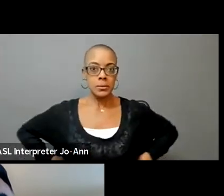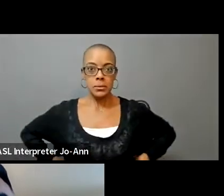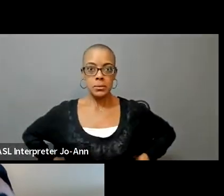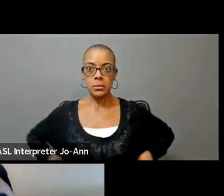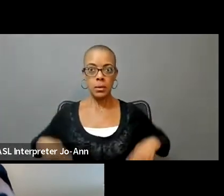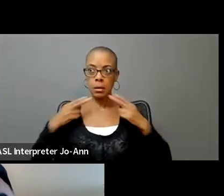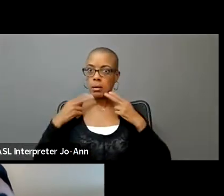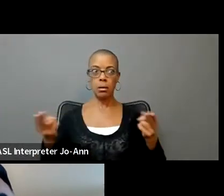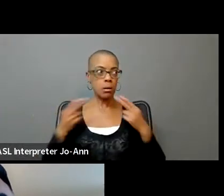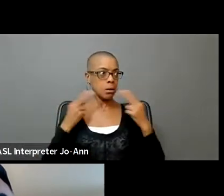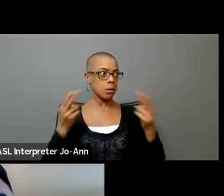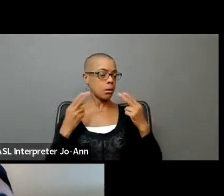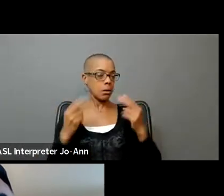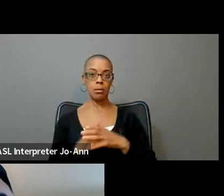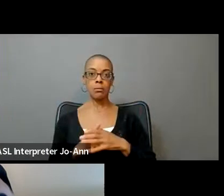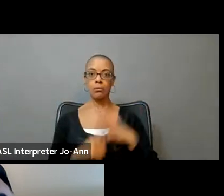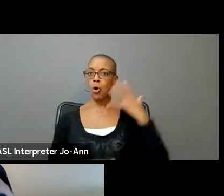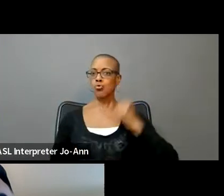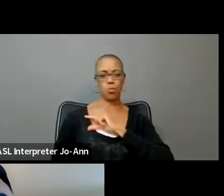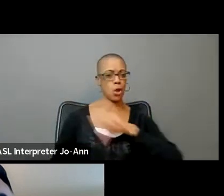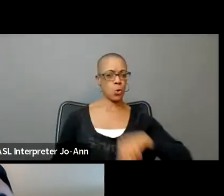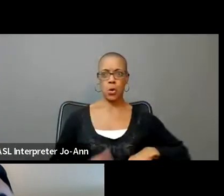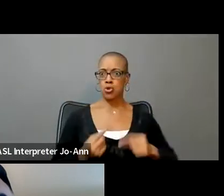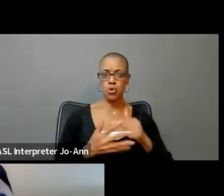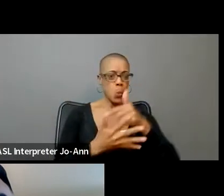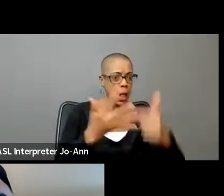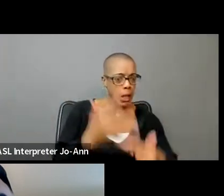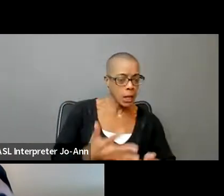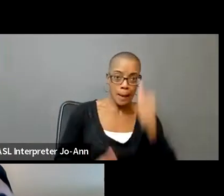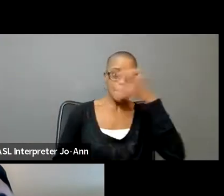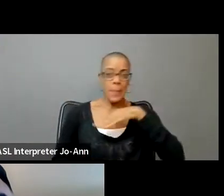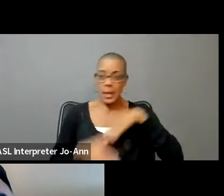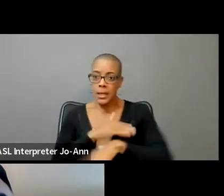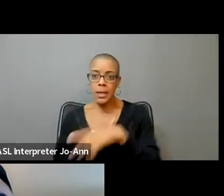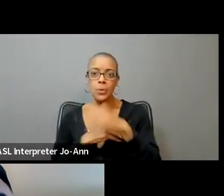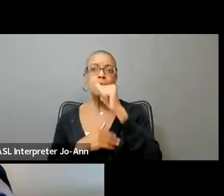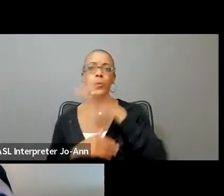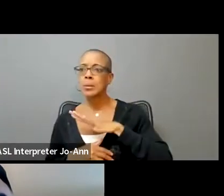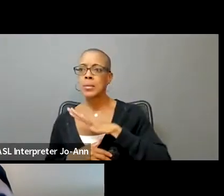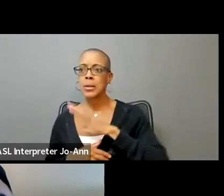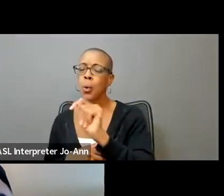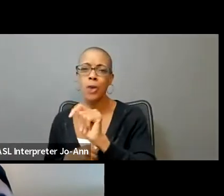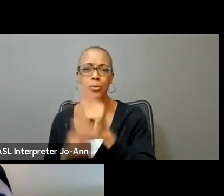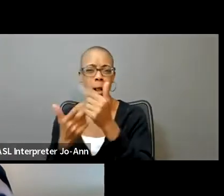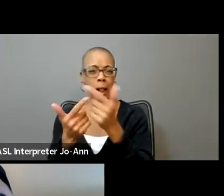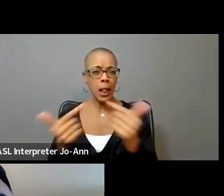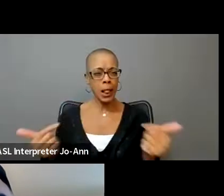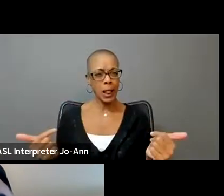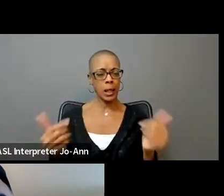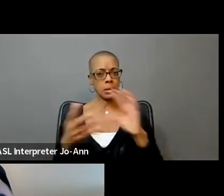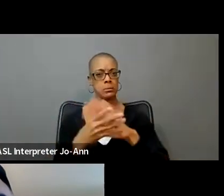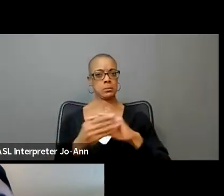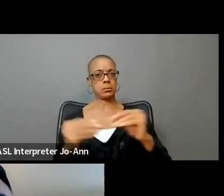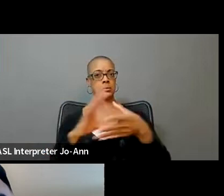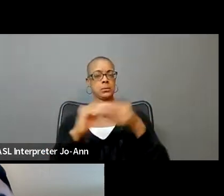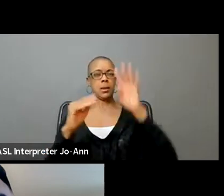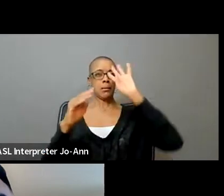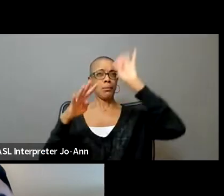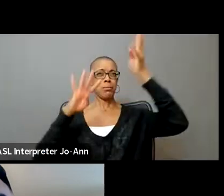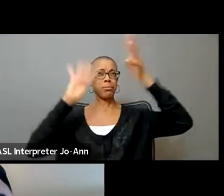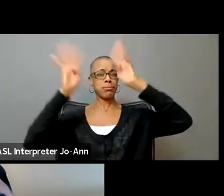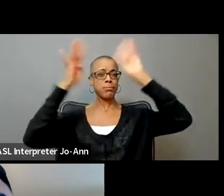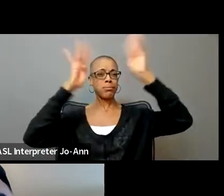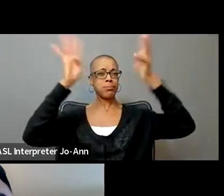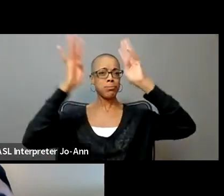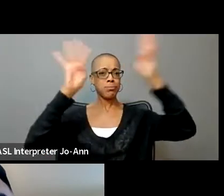of drag queens are doing this and men are going into women's bathrooms and all of this stuff to